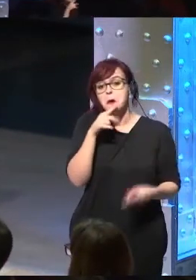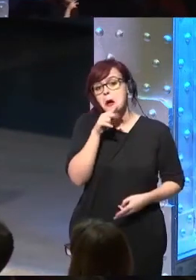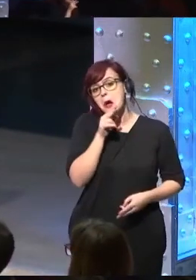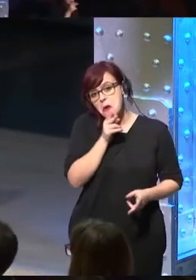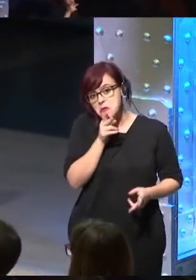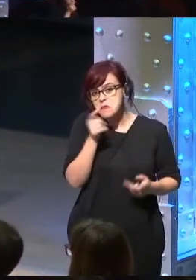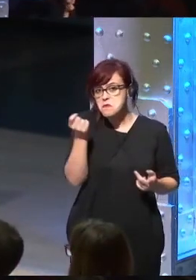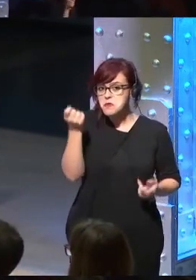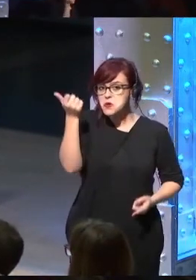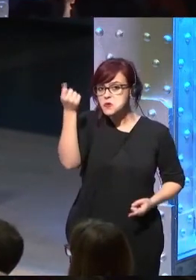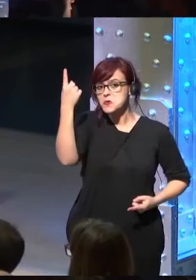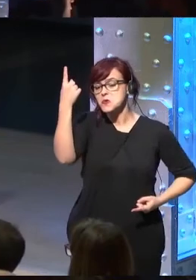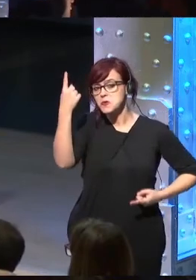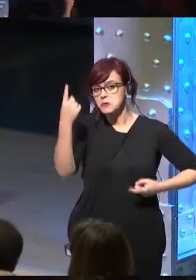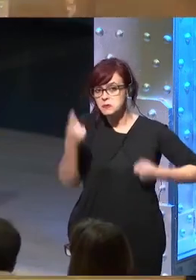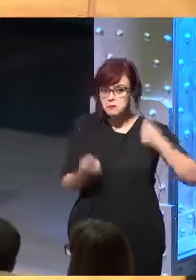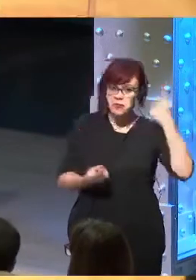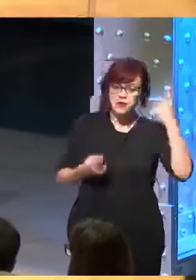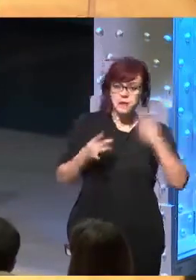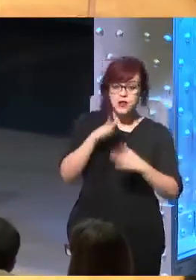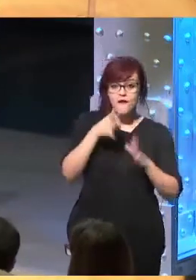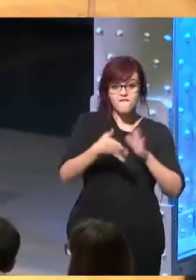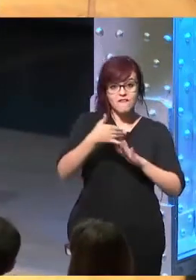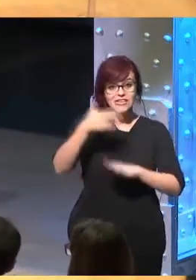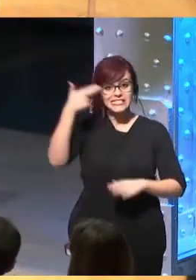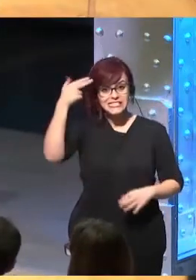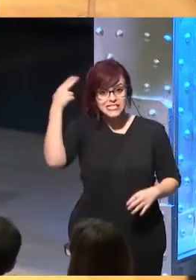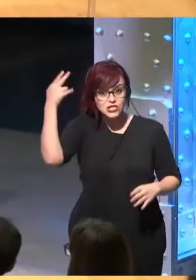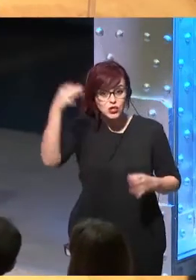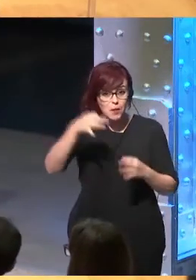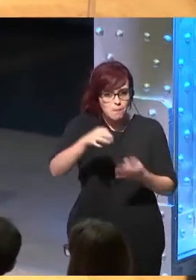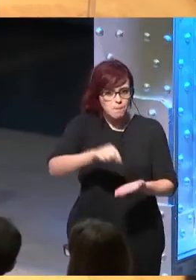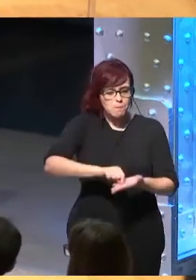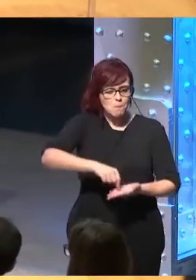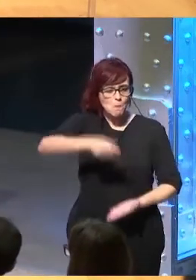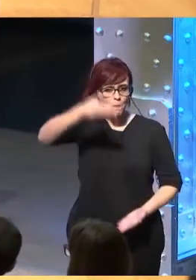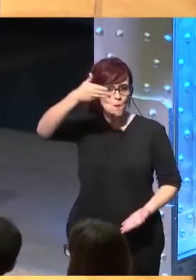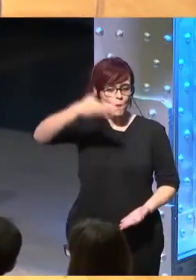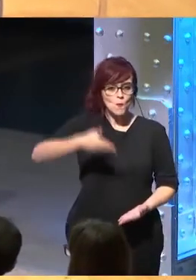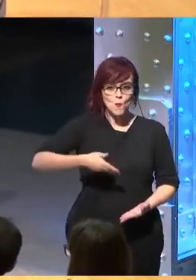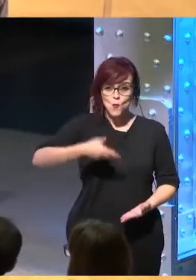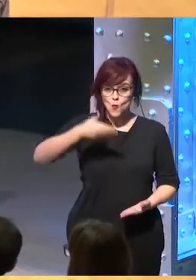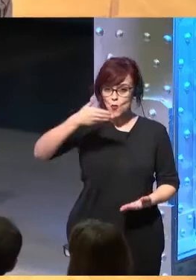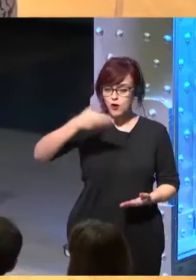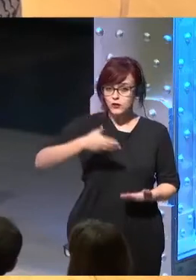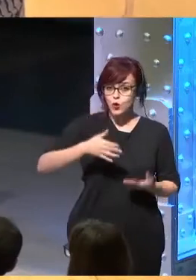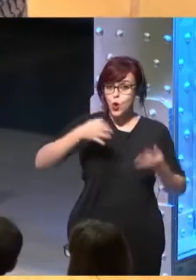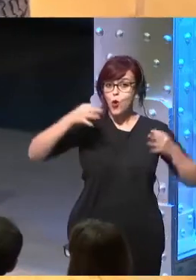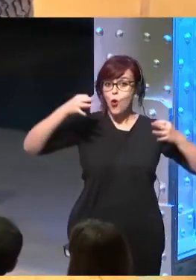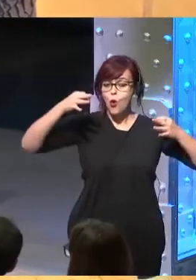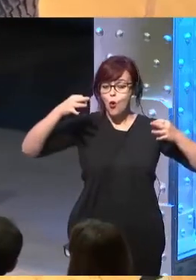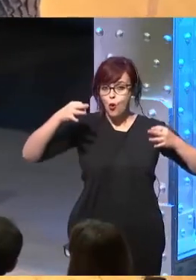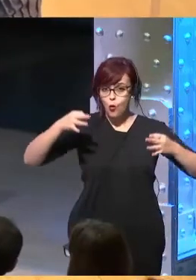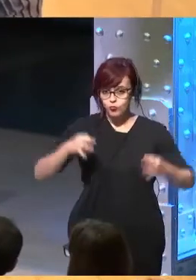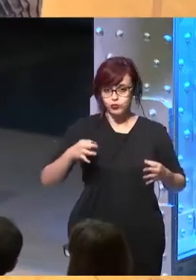in the run-up to the suicide, but her great moment to speak is before her death